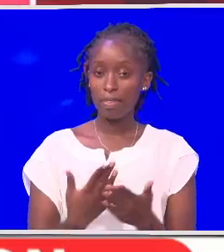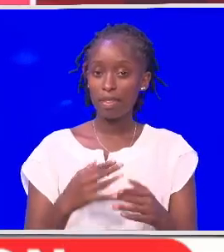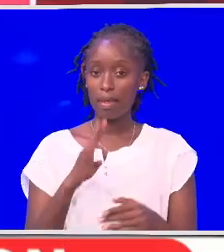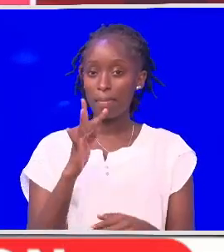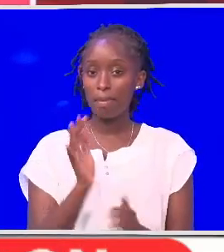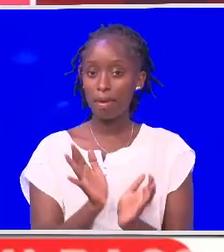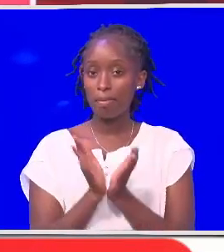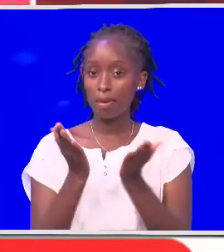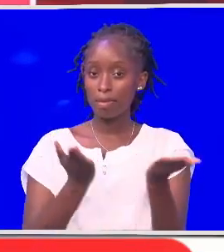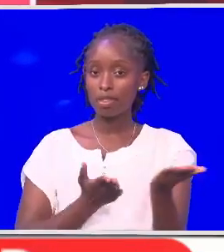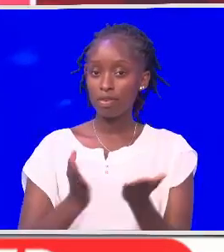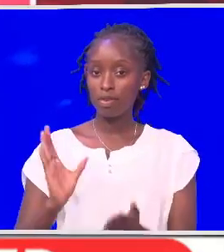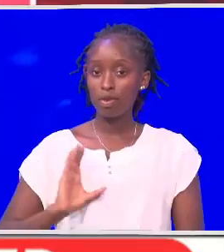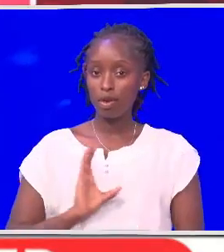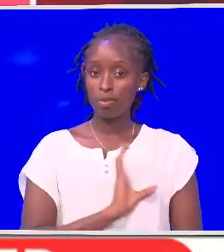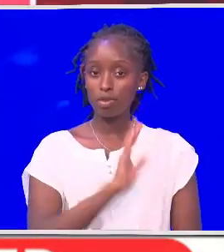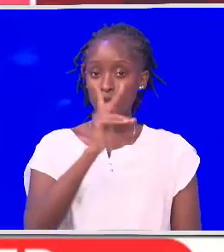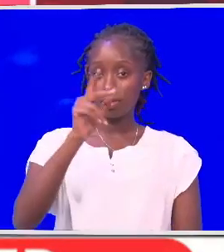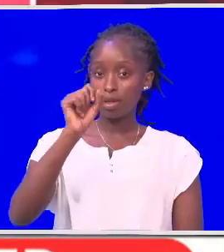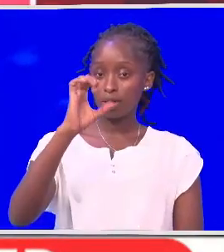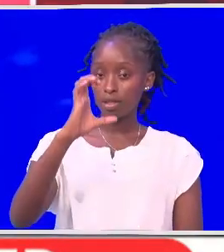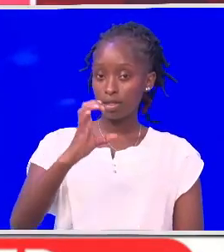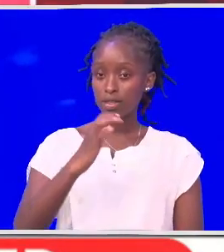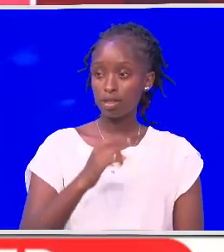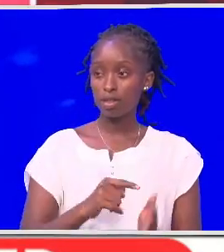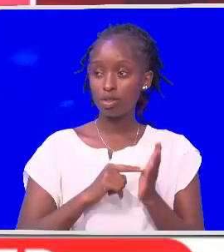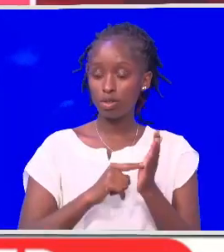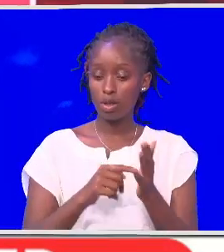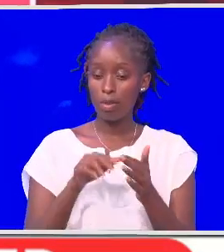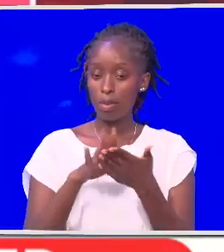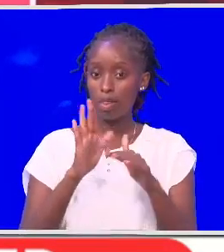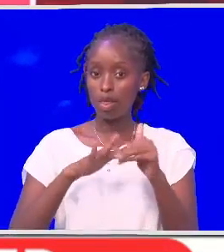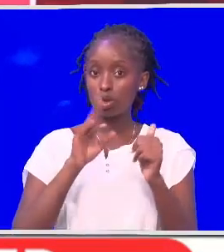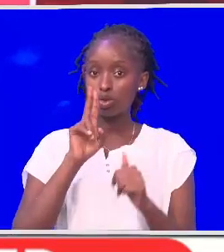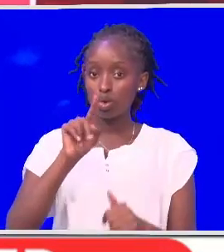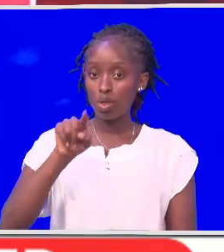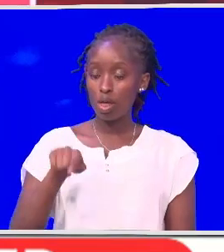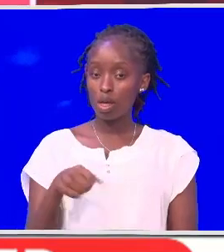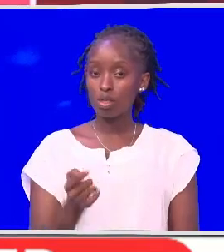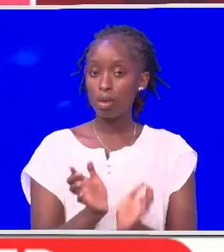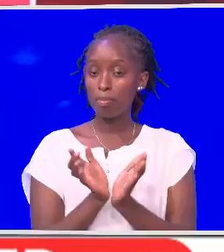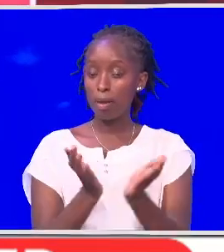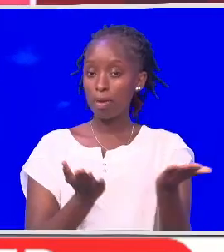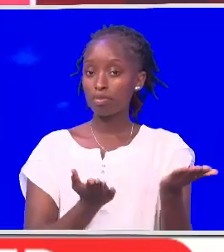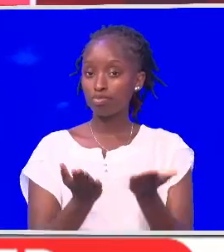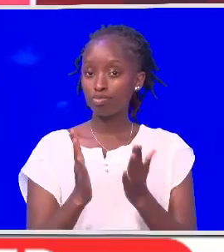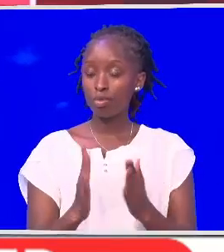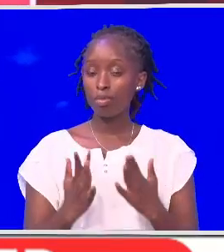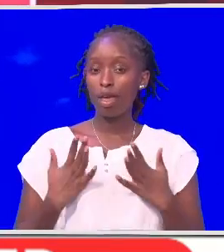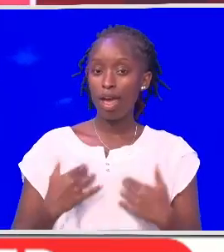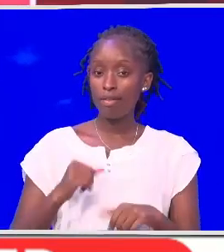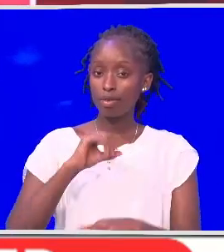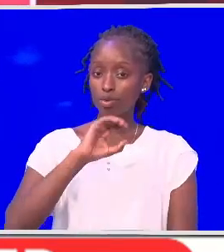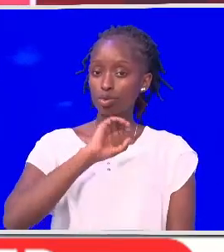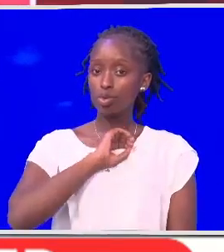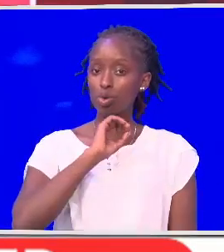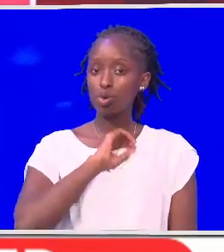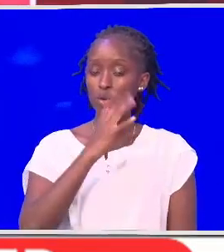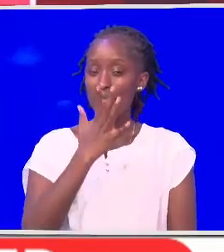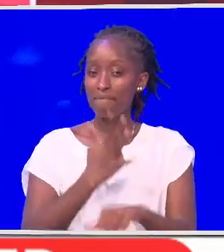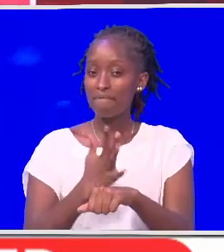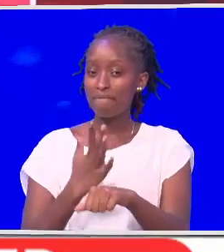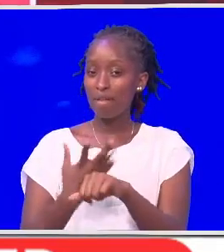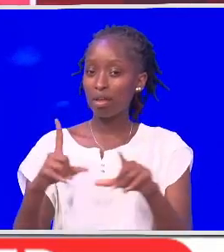Service Commission, PSC, indicating that more than 2,000 public servants are in possession of forged academic and